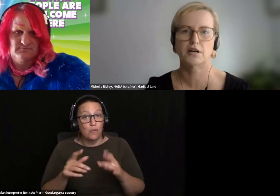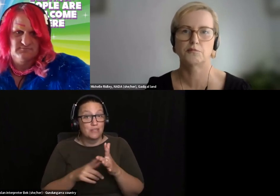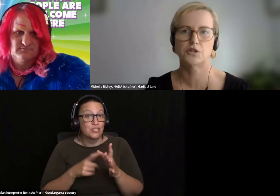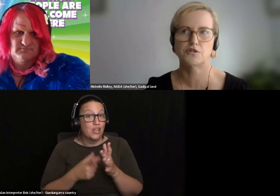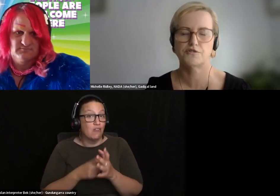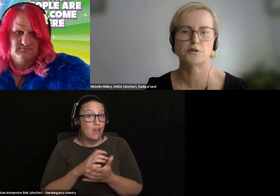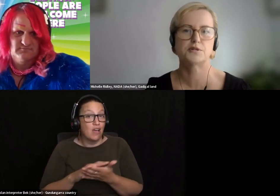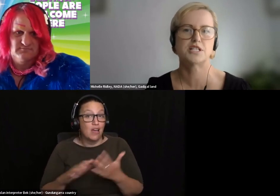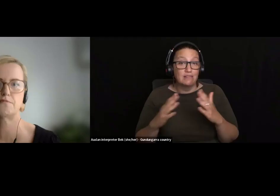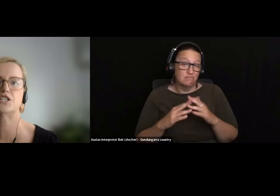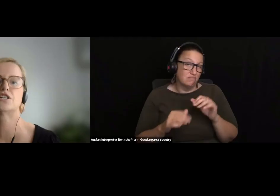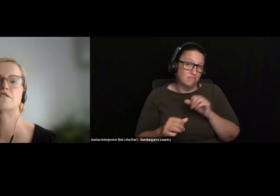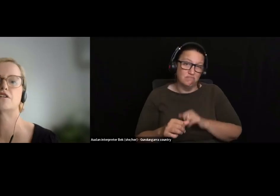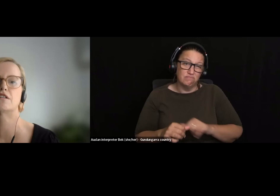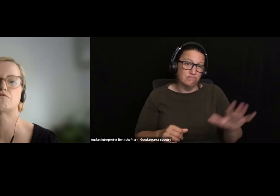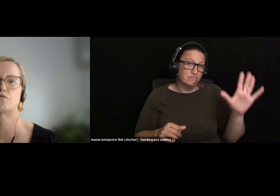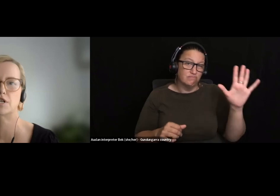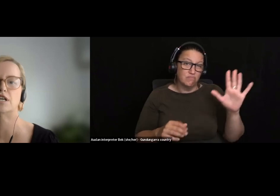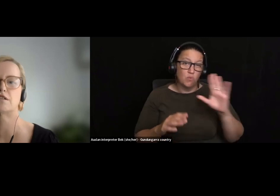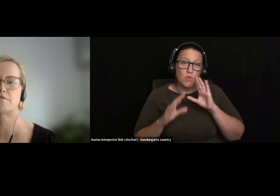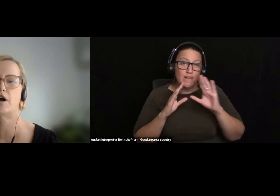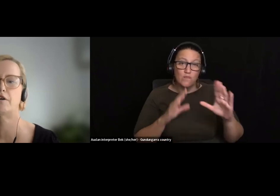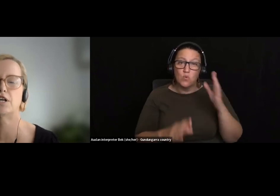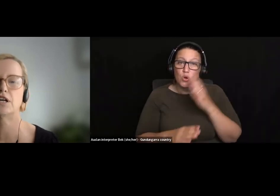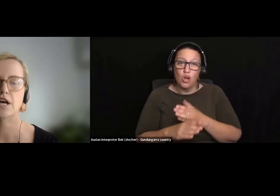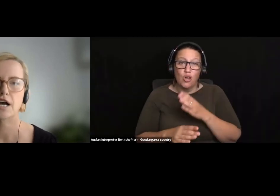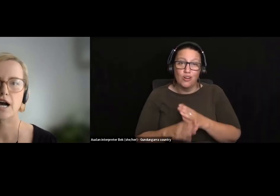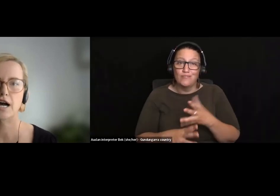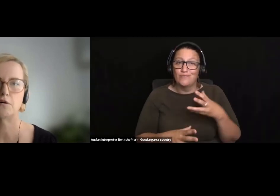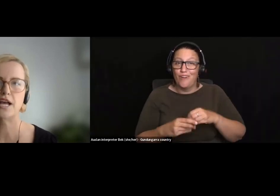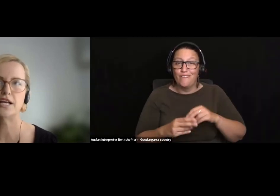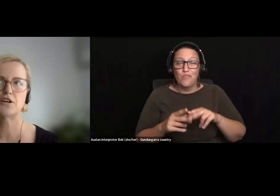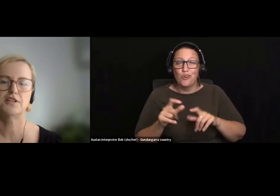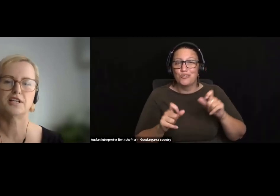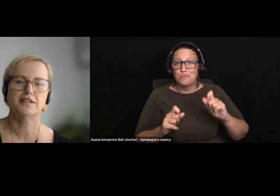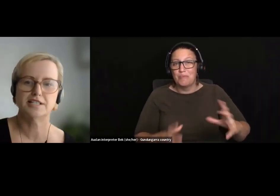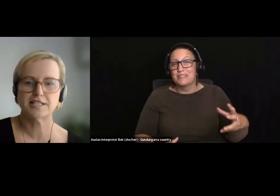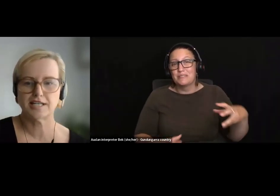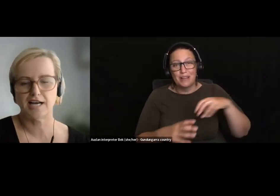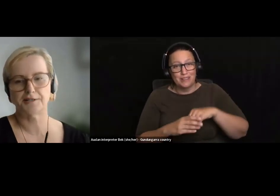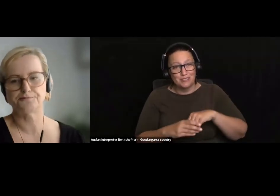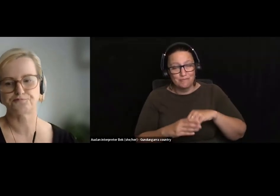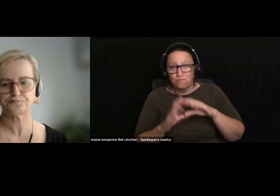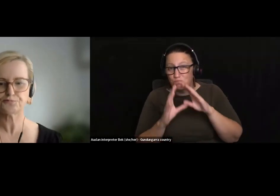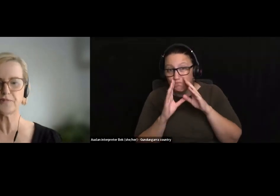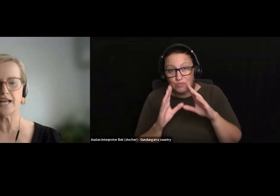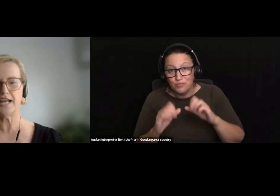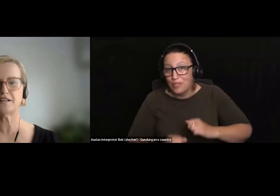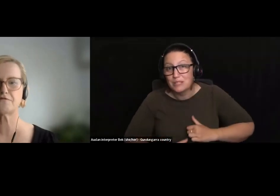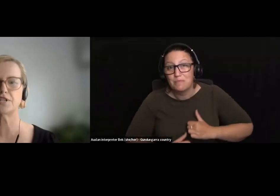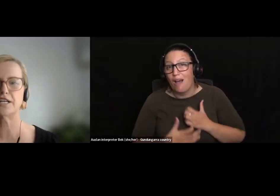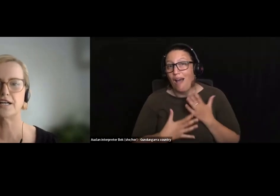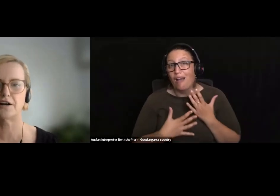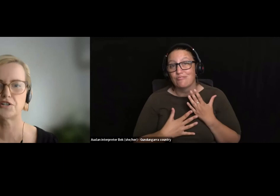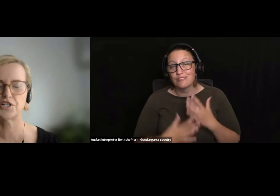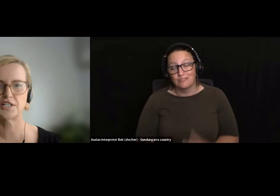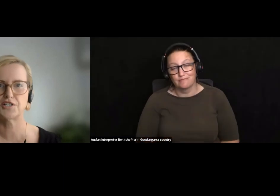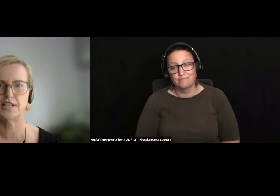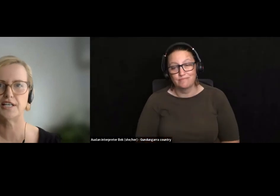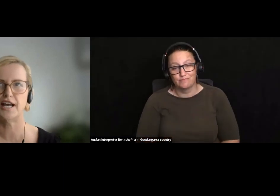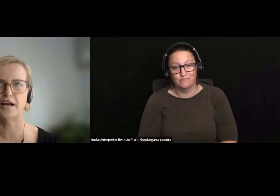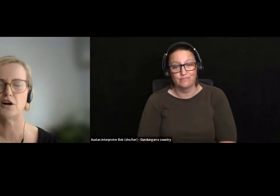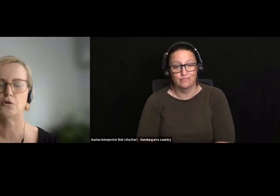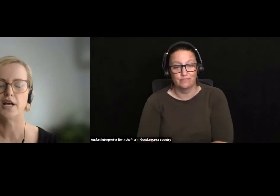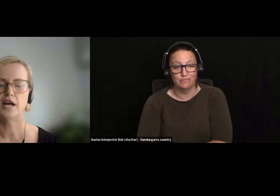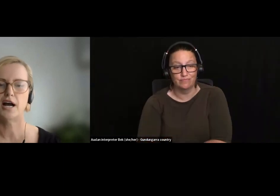around consumer participation is really inspiring. And I think that, and it's really encouraging